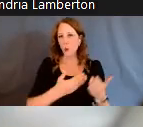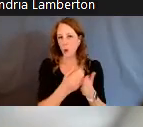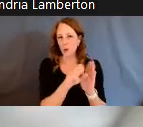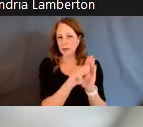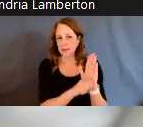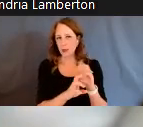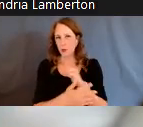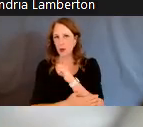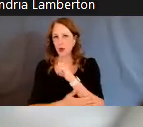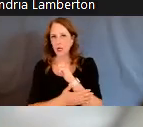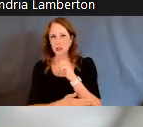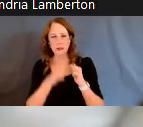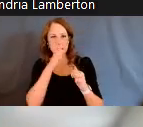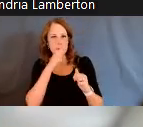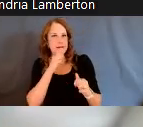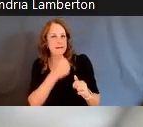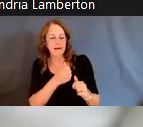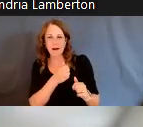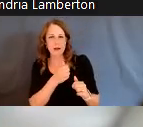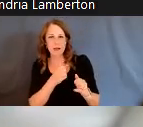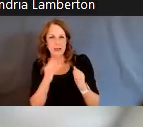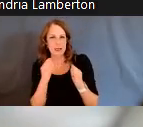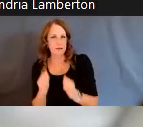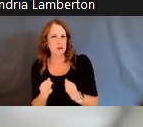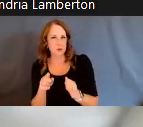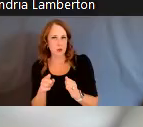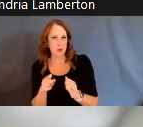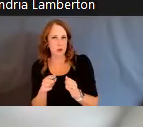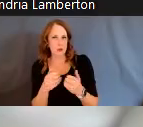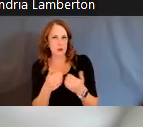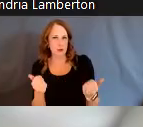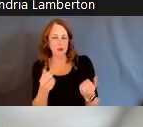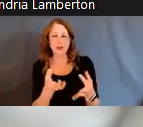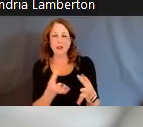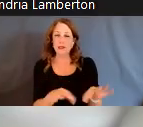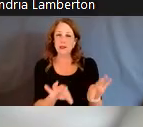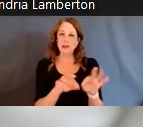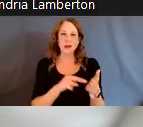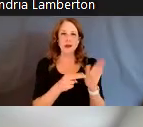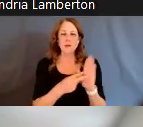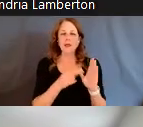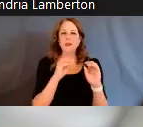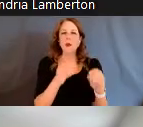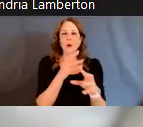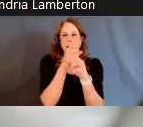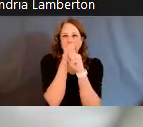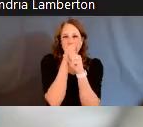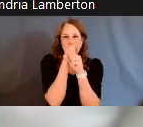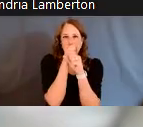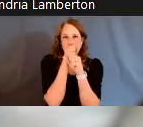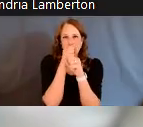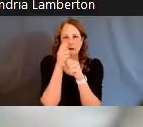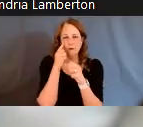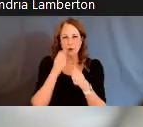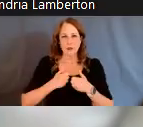an individual survivor. This is very important because it means that they don't have confidentiality, the survivor. Many